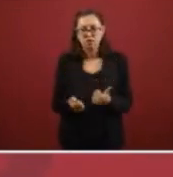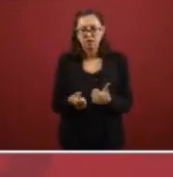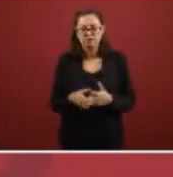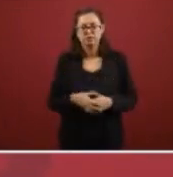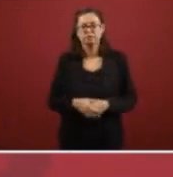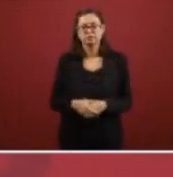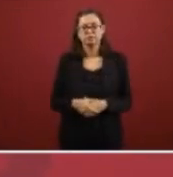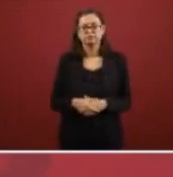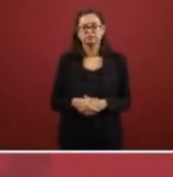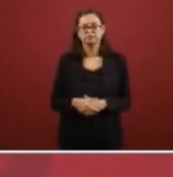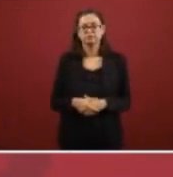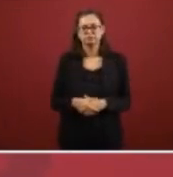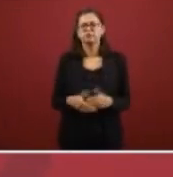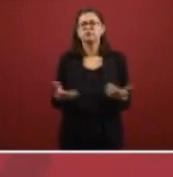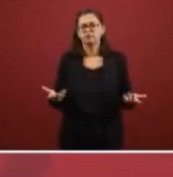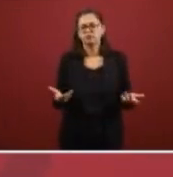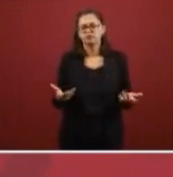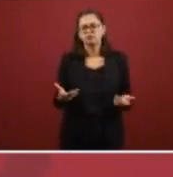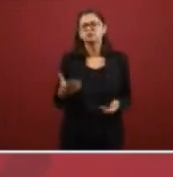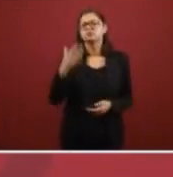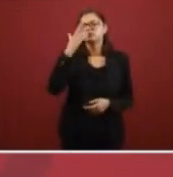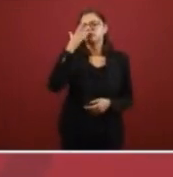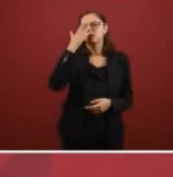or gas hikes.